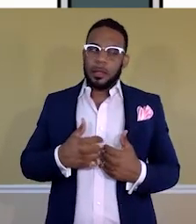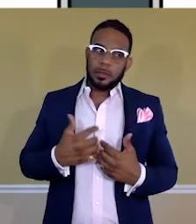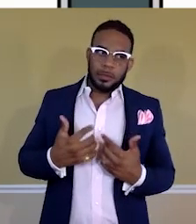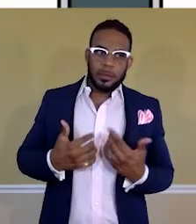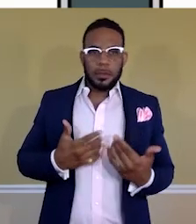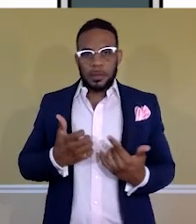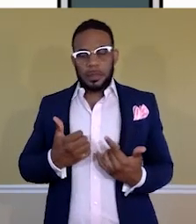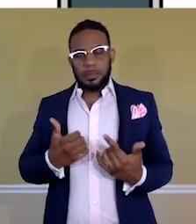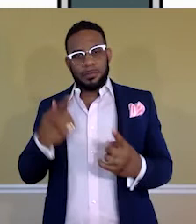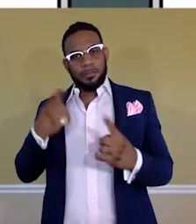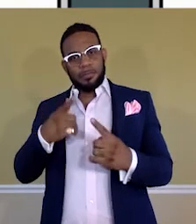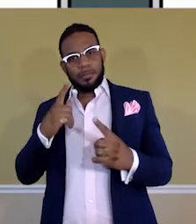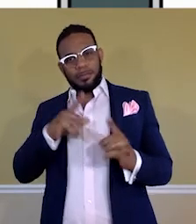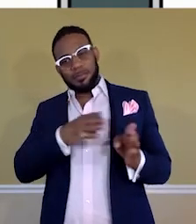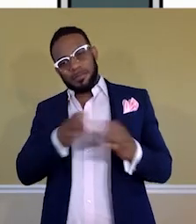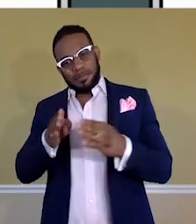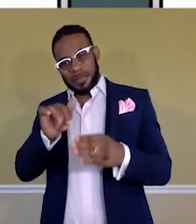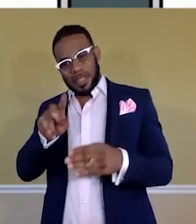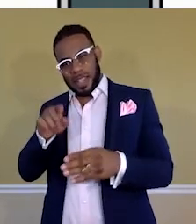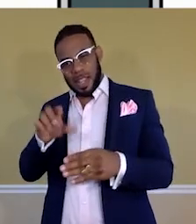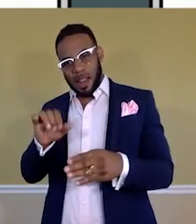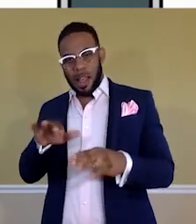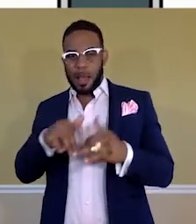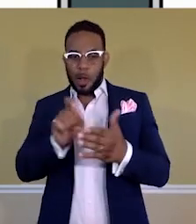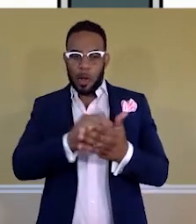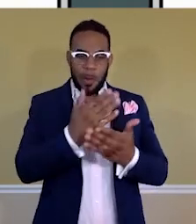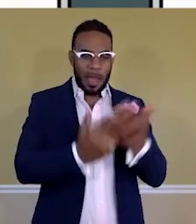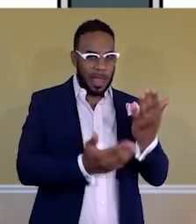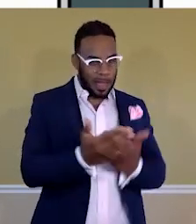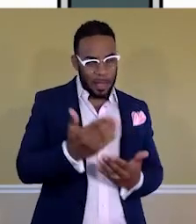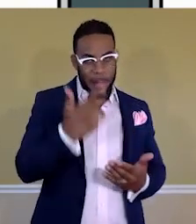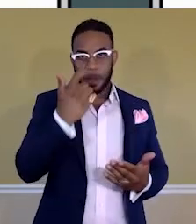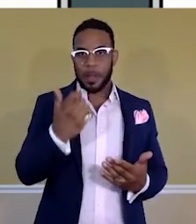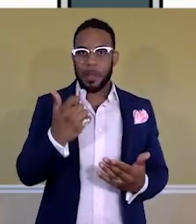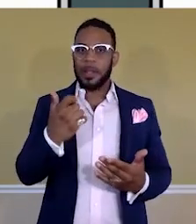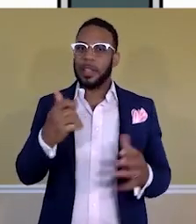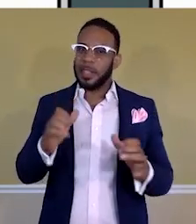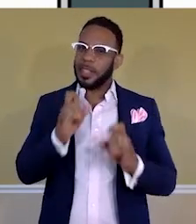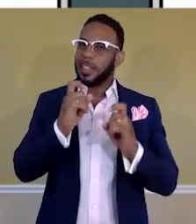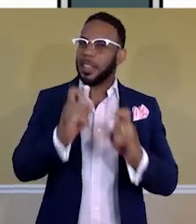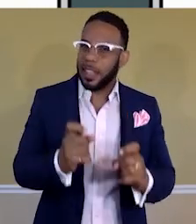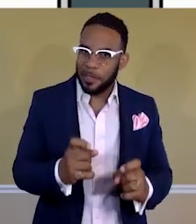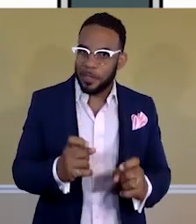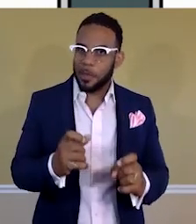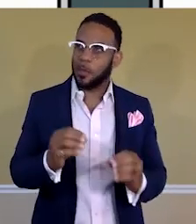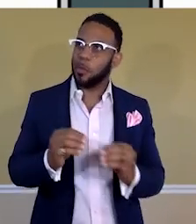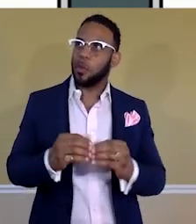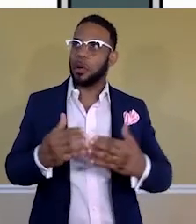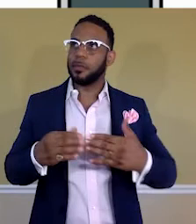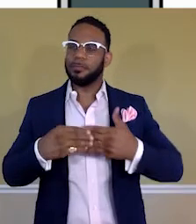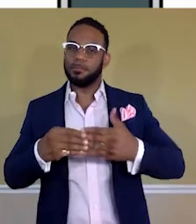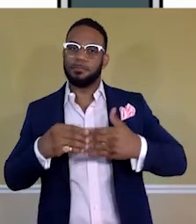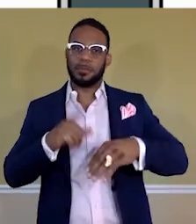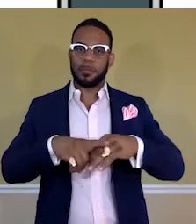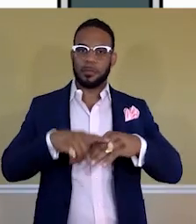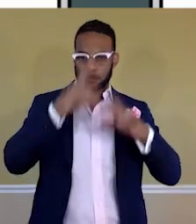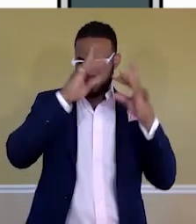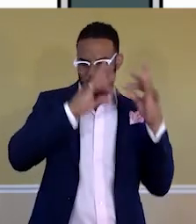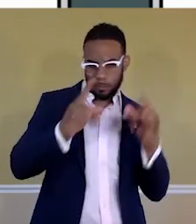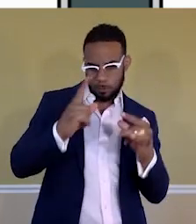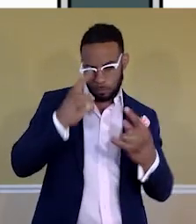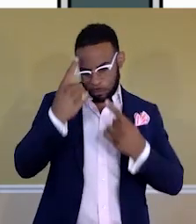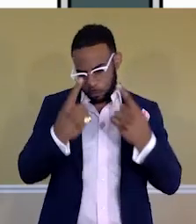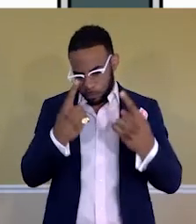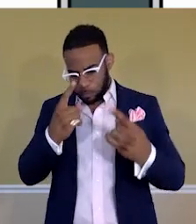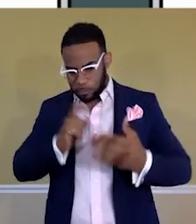the proponent of going analog by journaling by hand, because it does give you more time to synthesize your